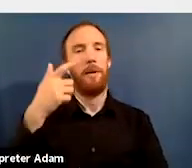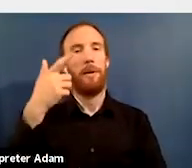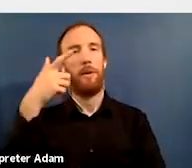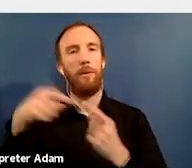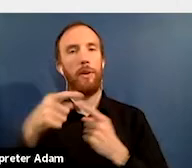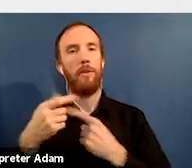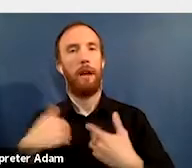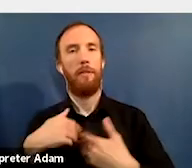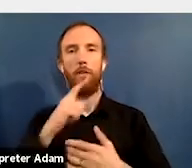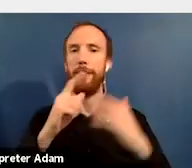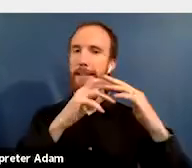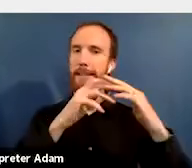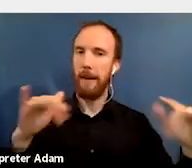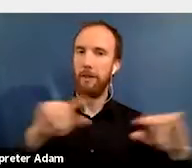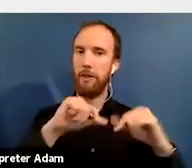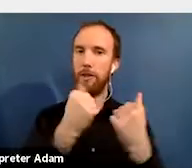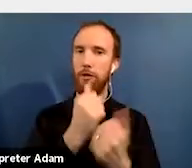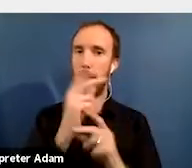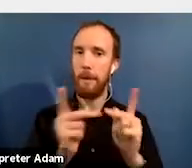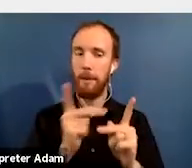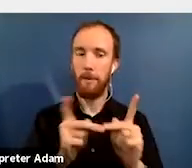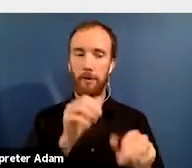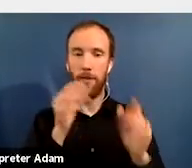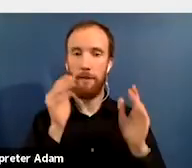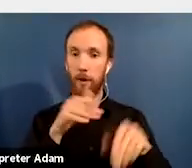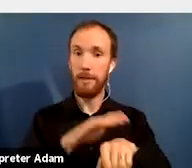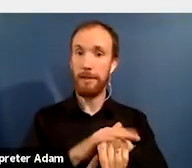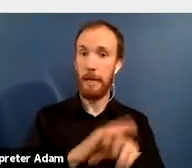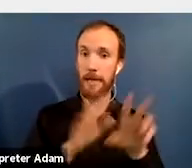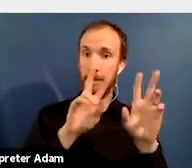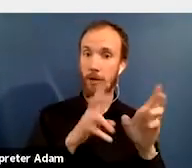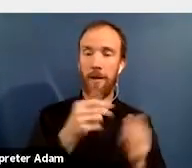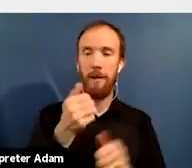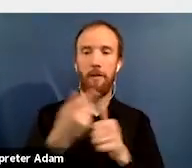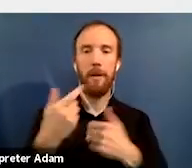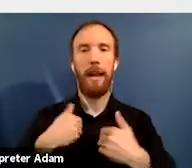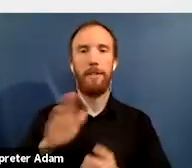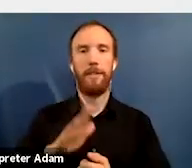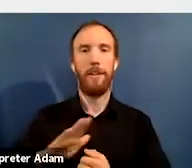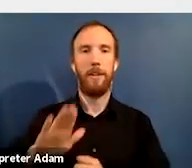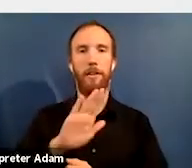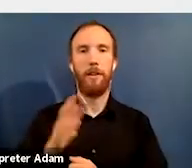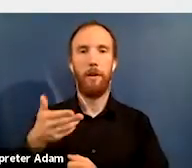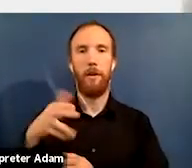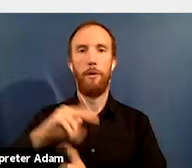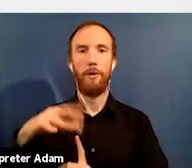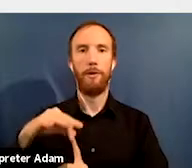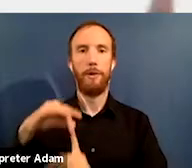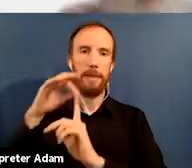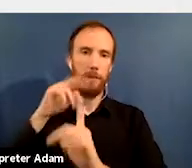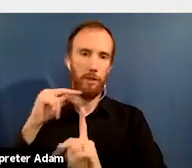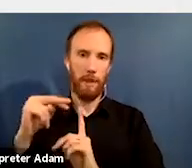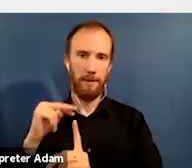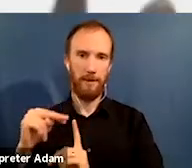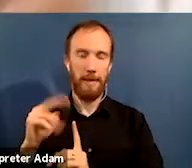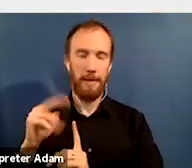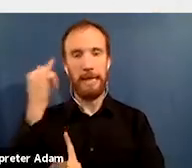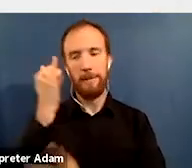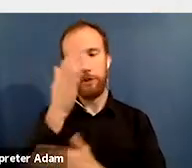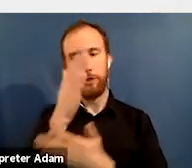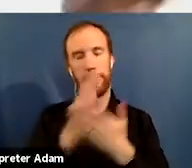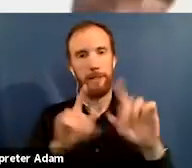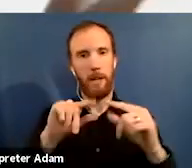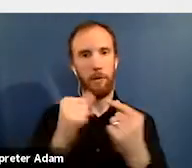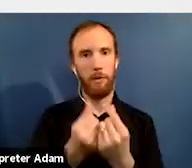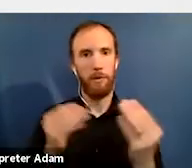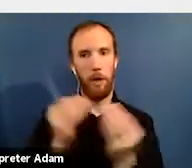of people working on an issue, everyone comes to the table with their unique perspectives. And if certain groups are marginalized,